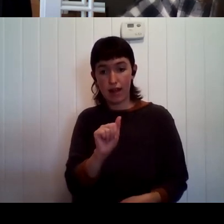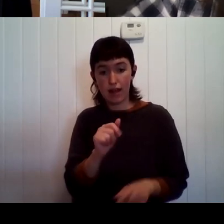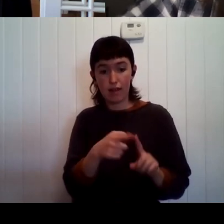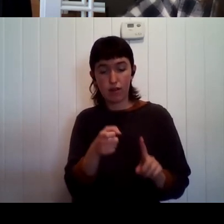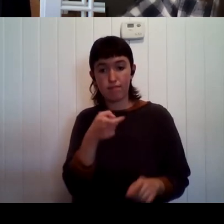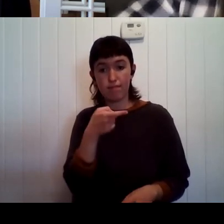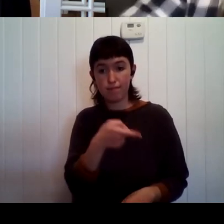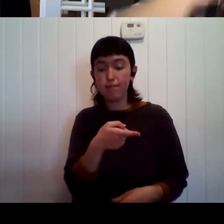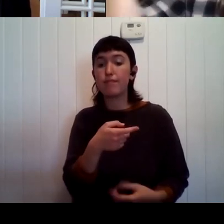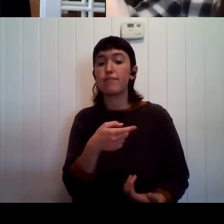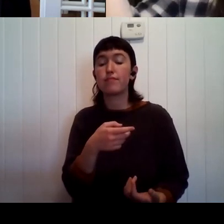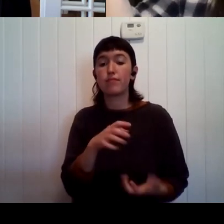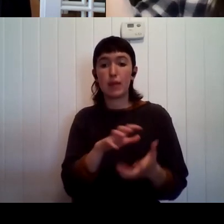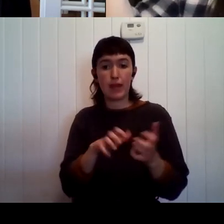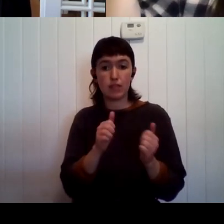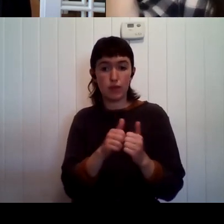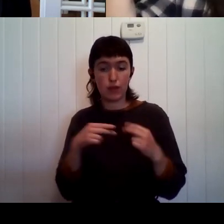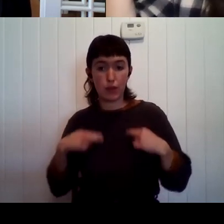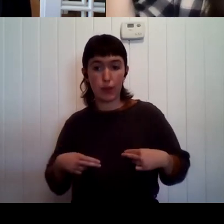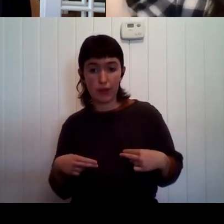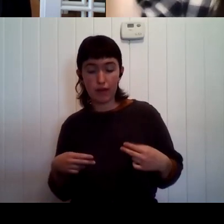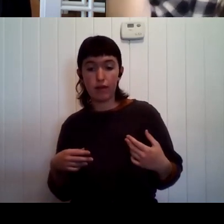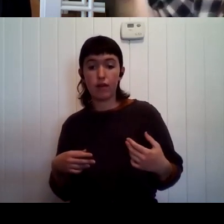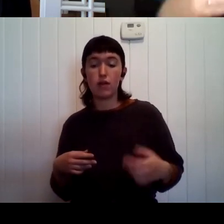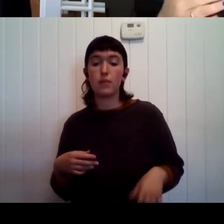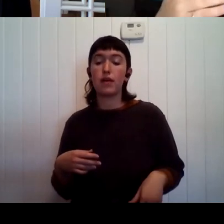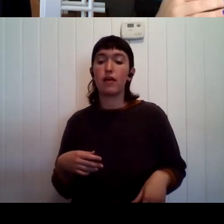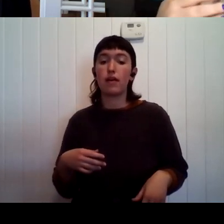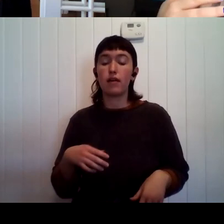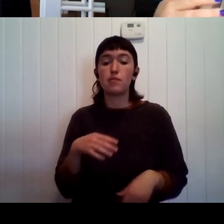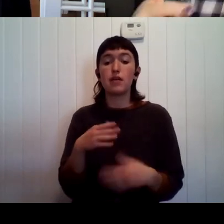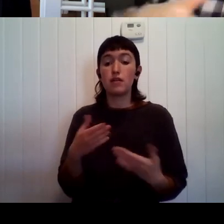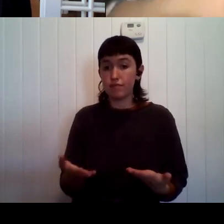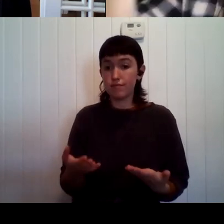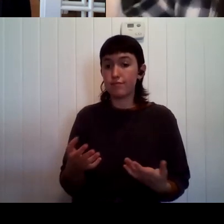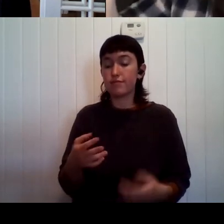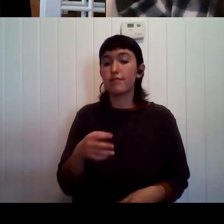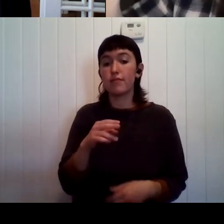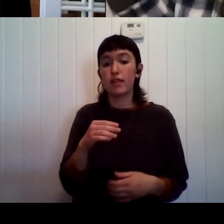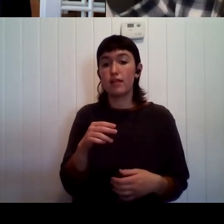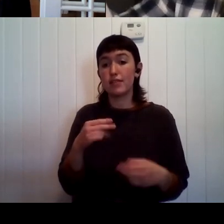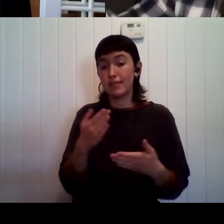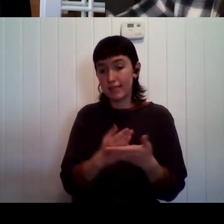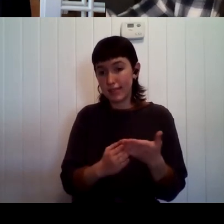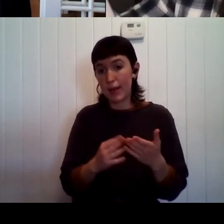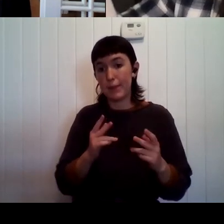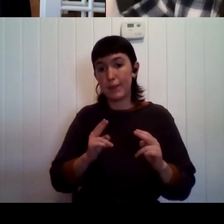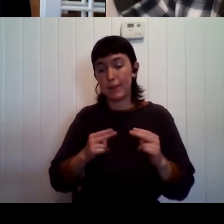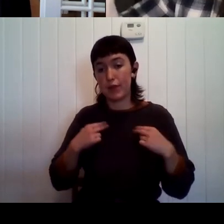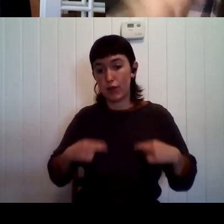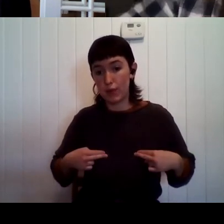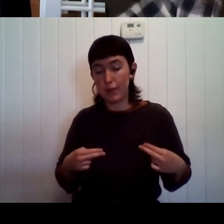offspring. And so are there Neanderthals today? No, but there's Neanderthal DNA in many